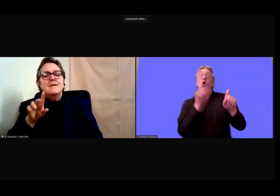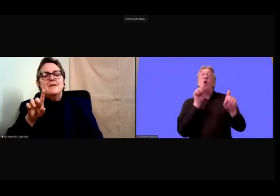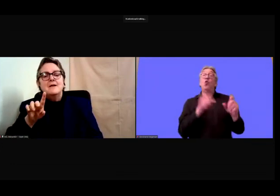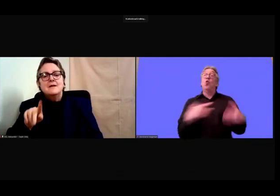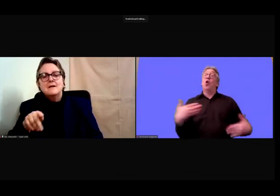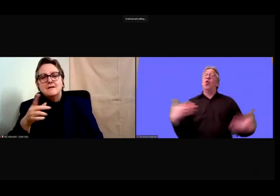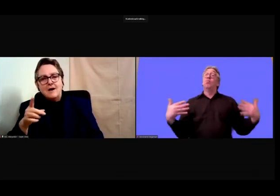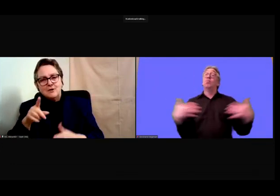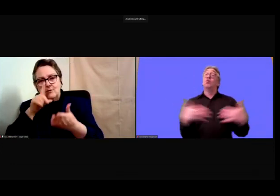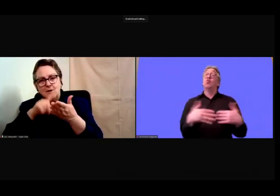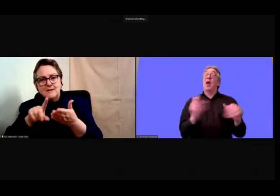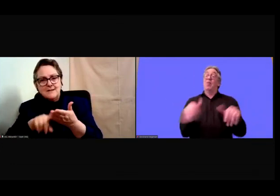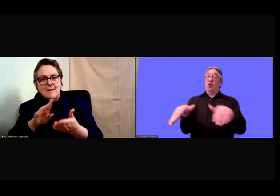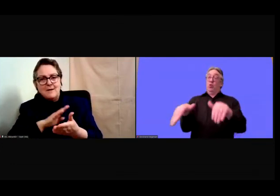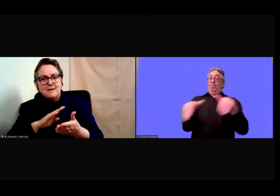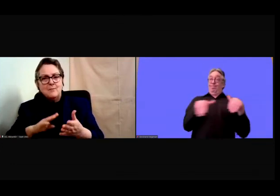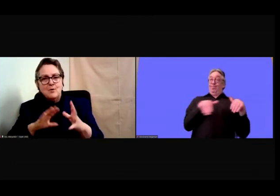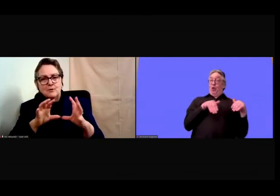its deliberations.